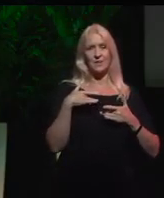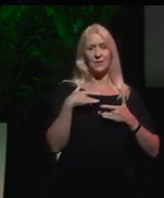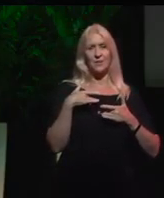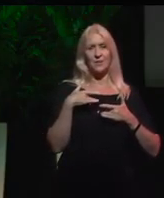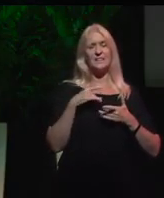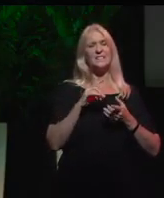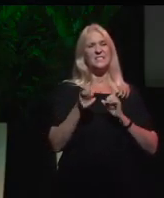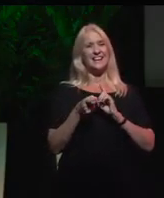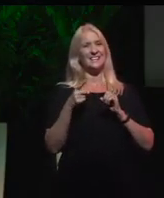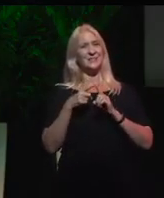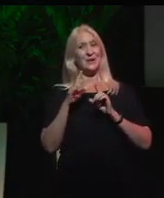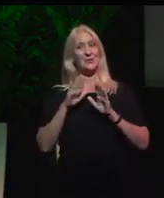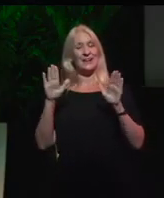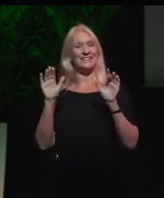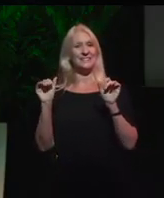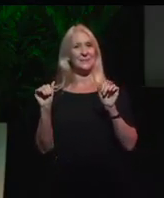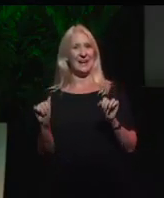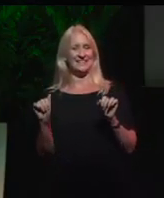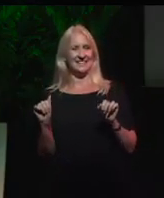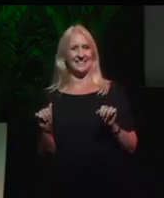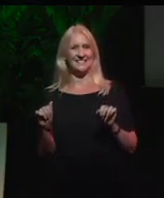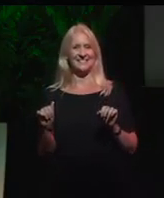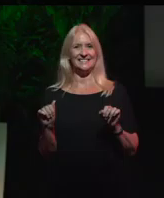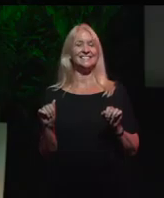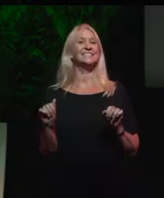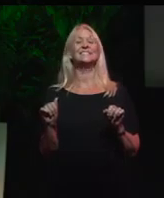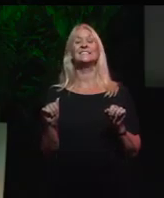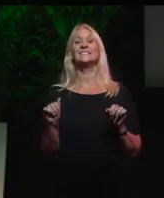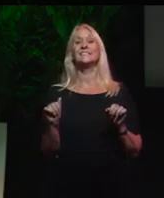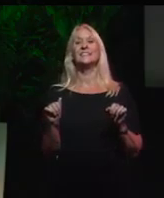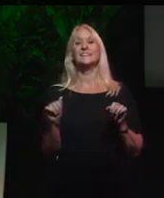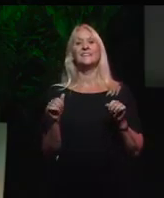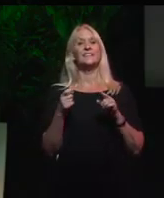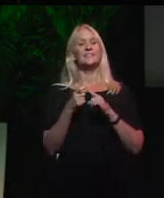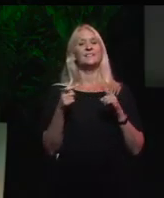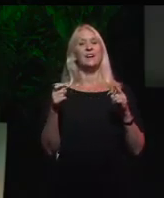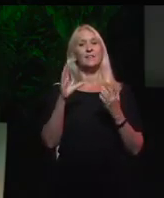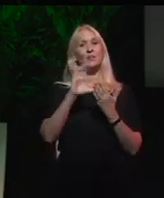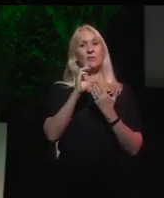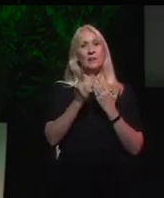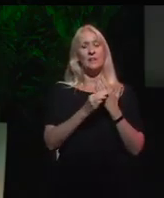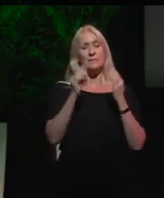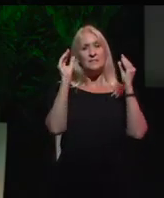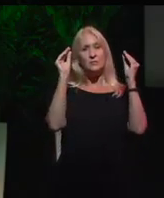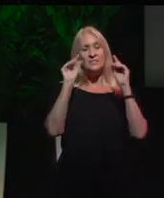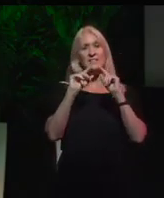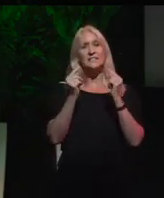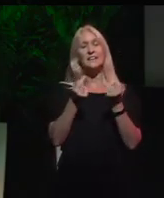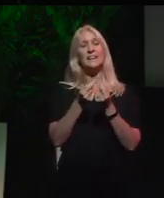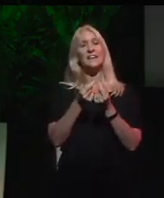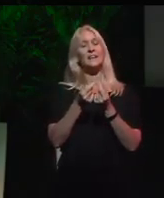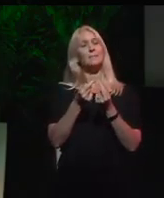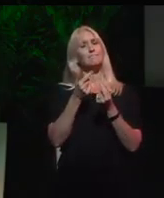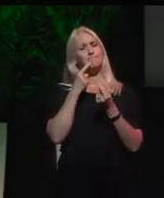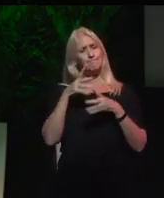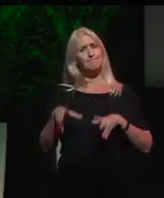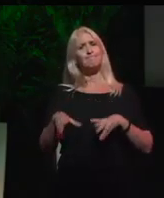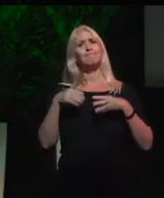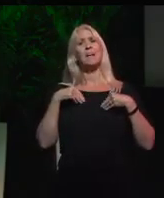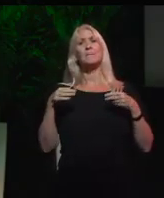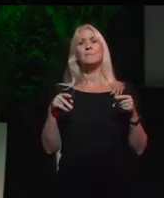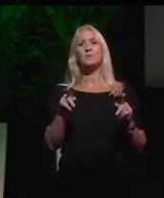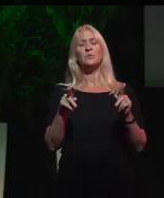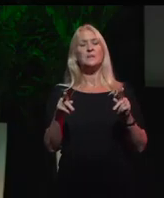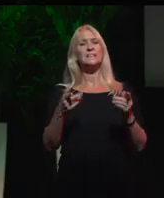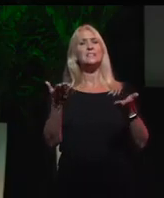capacities. On behalf of the curriculum and instruction team, we welcome opportunities to serve